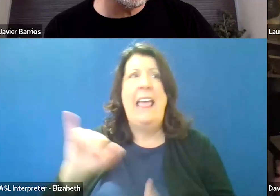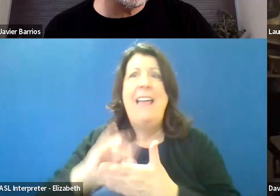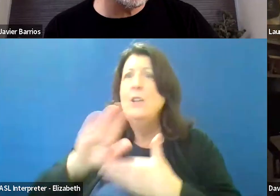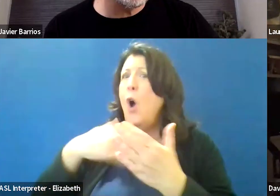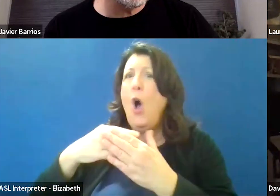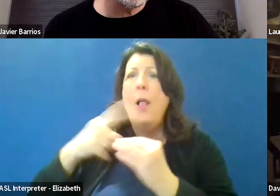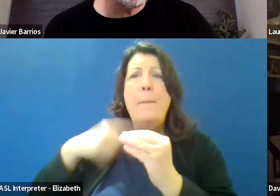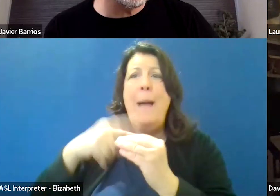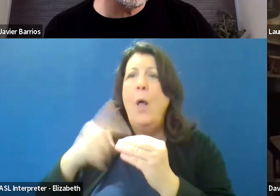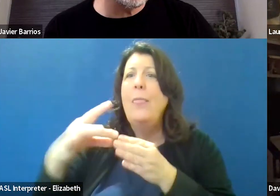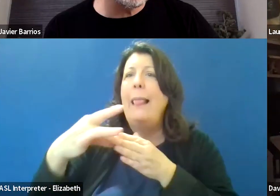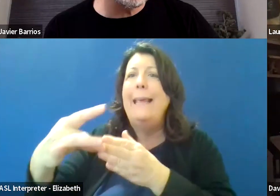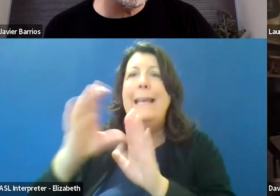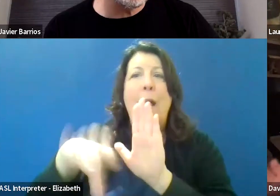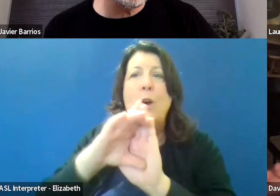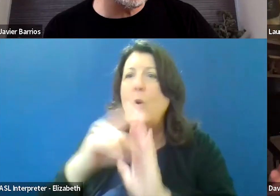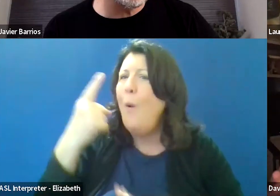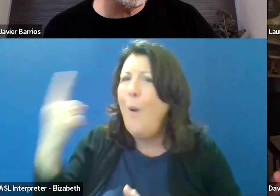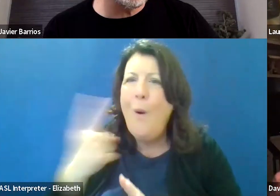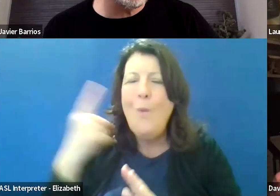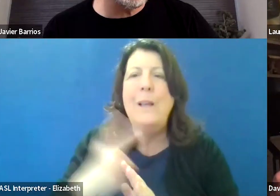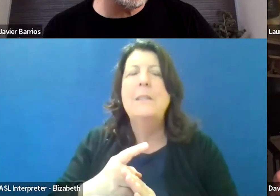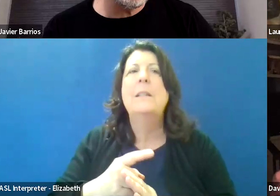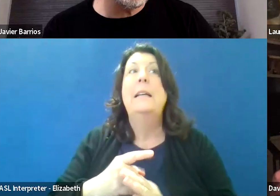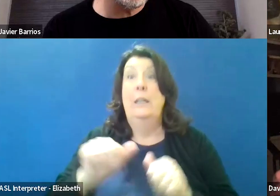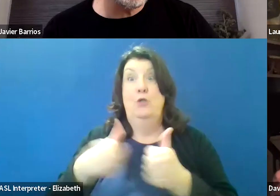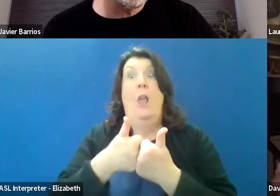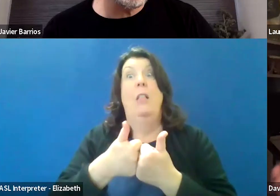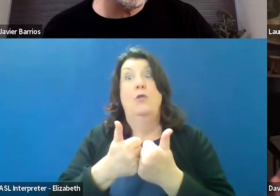that vision. So, it's challenging to do,